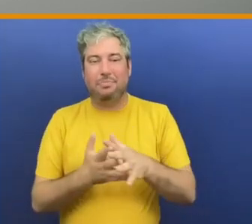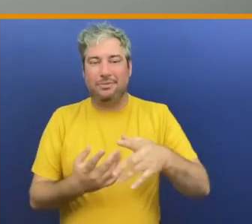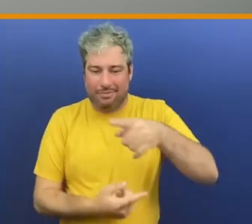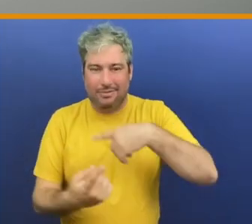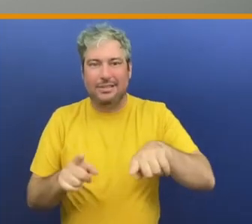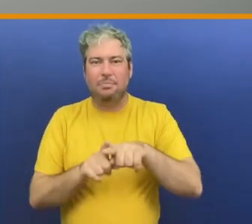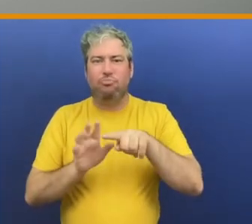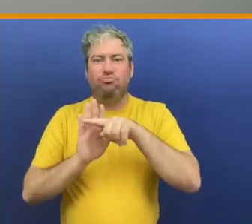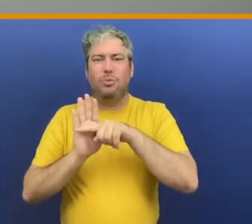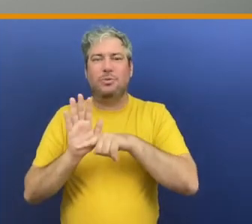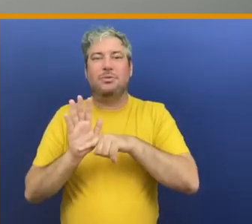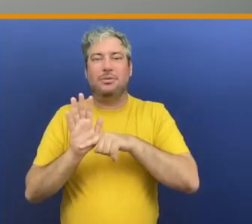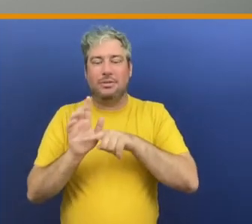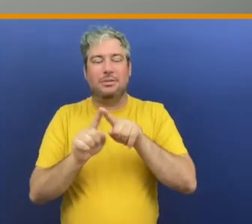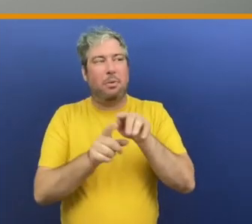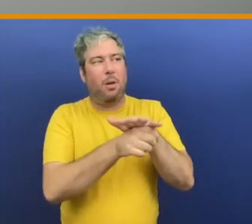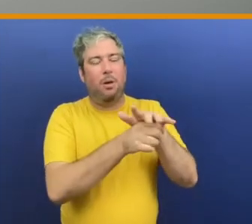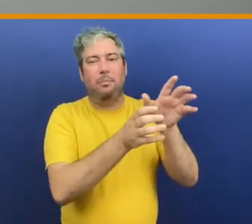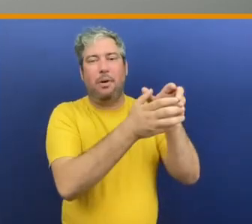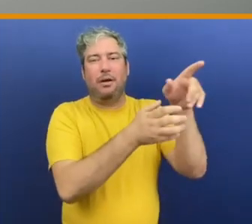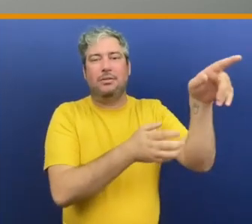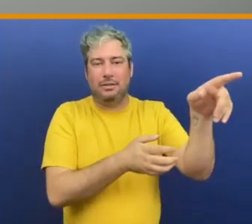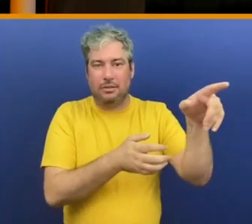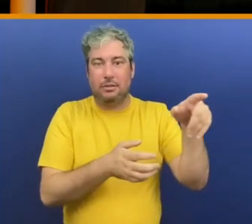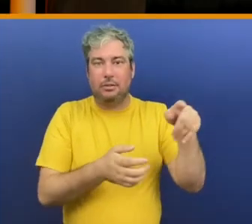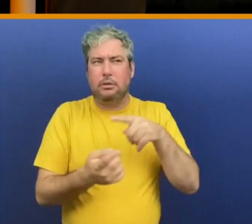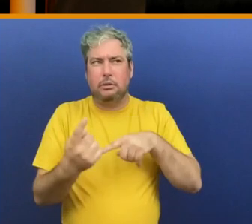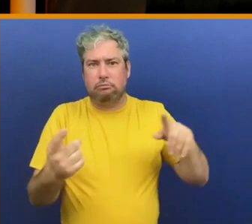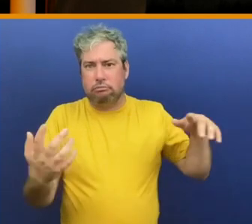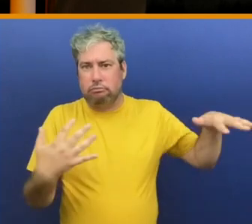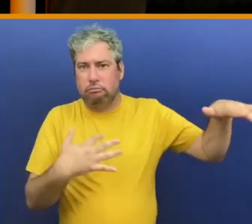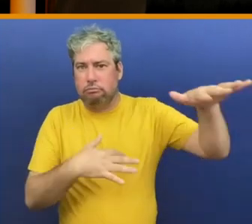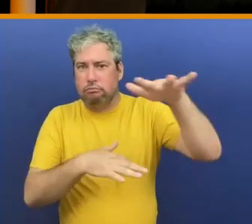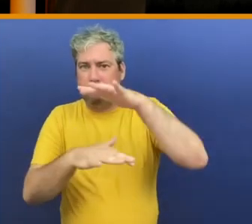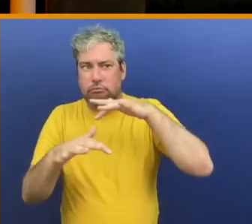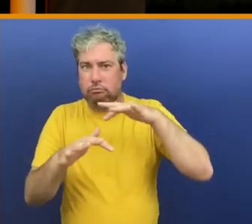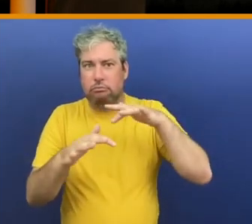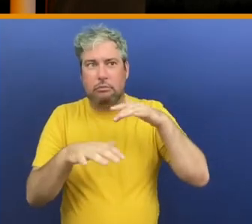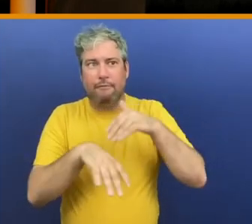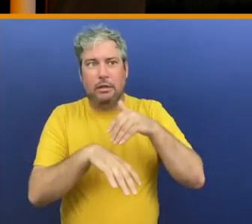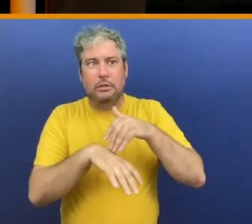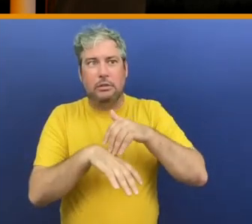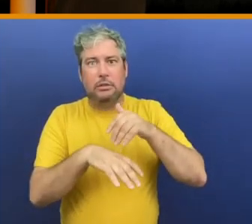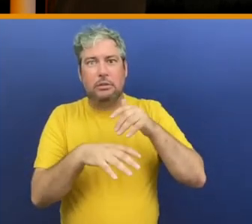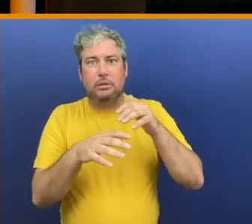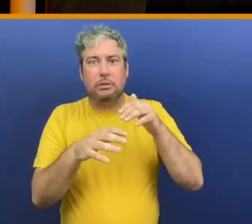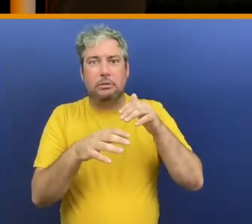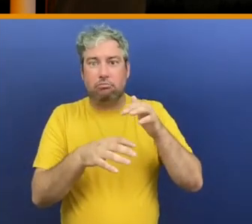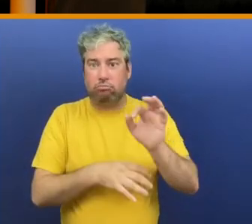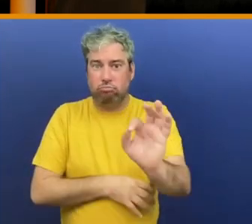existing organisation with special privileges will suffer any detriment. So young liberals will continue to have rights to committee places, for